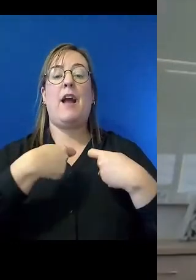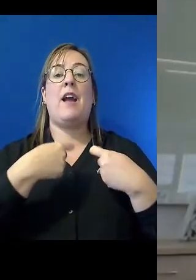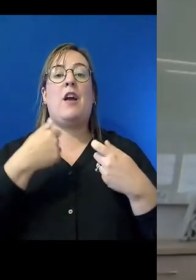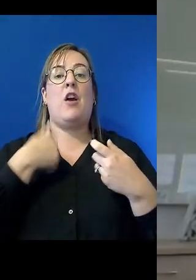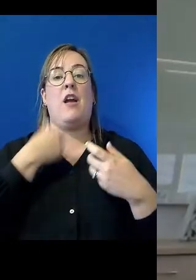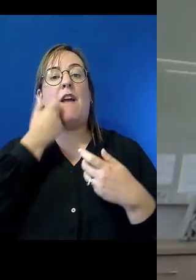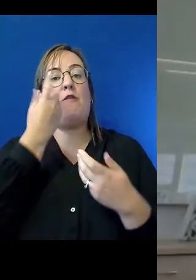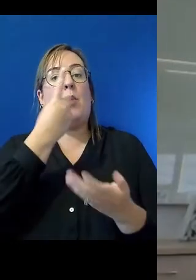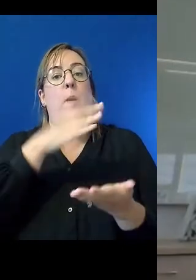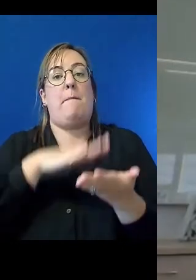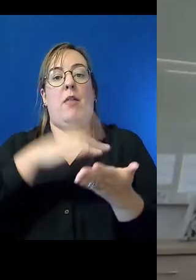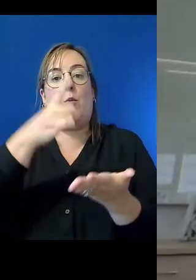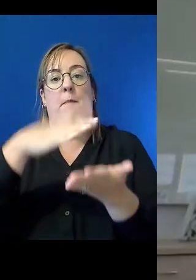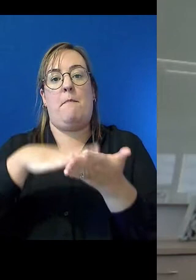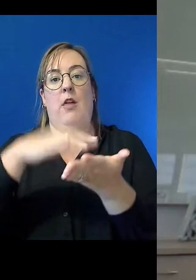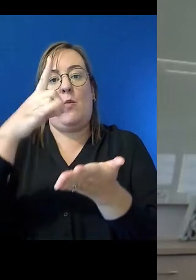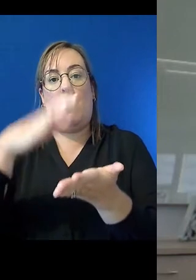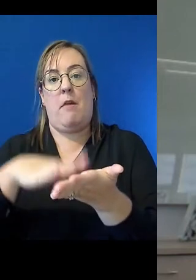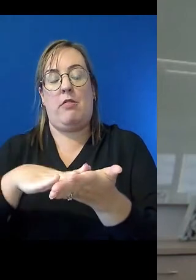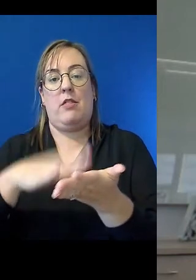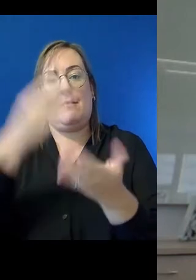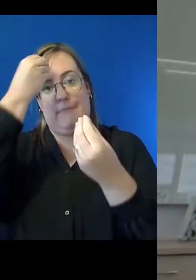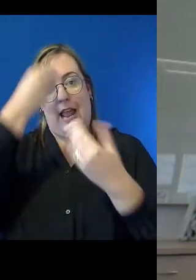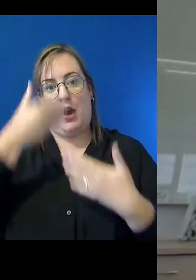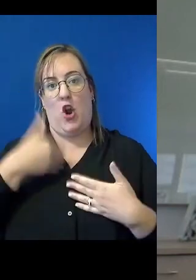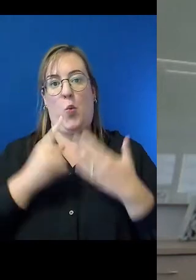basis what's coming through that pipeline.